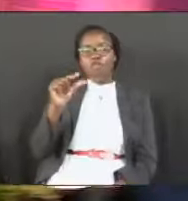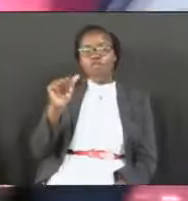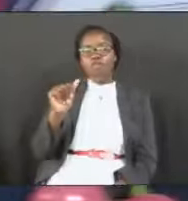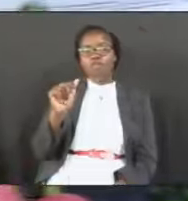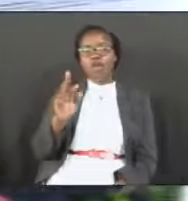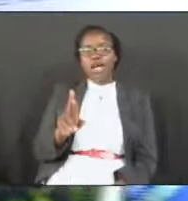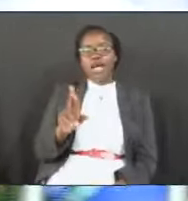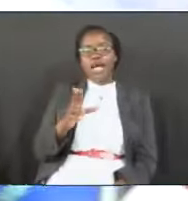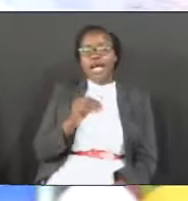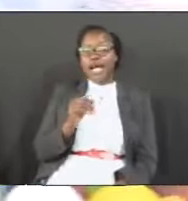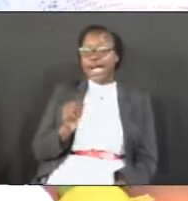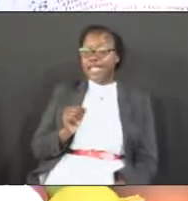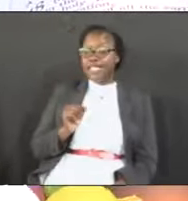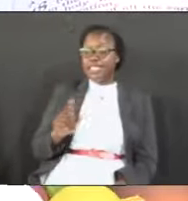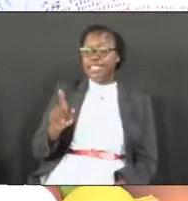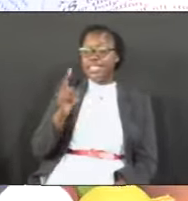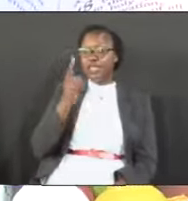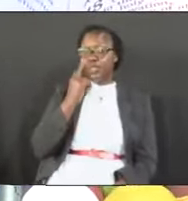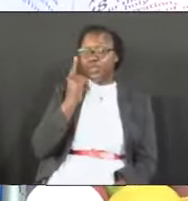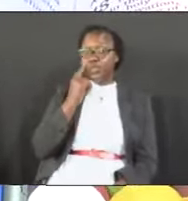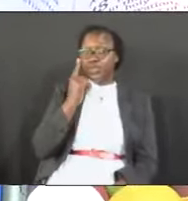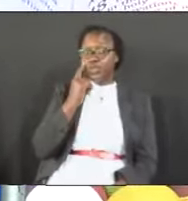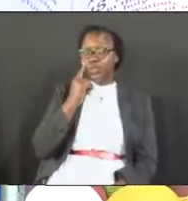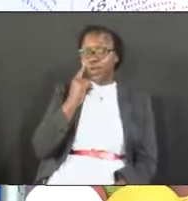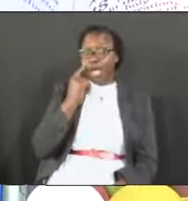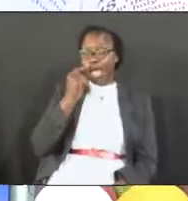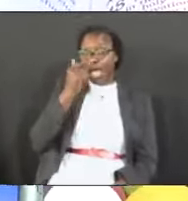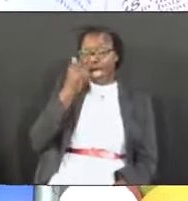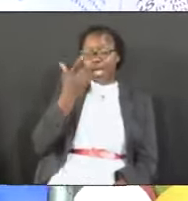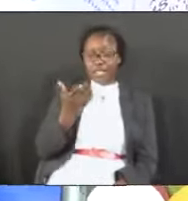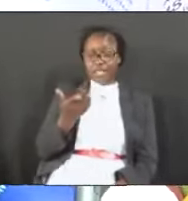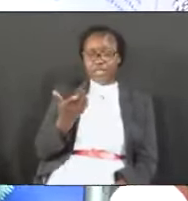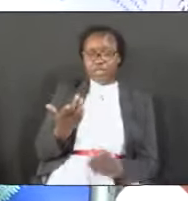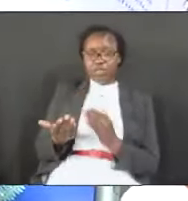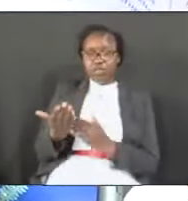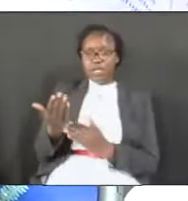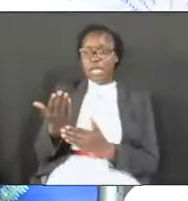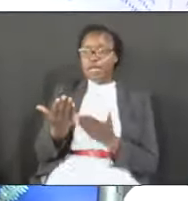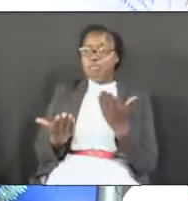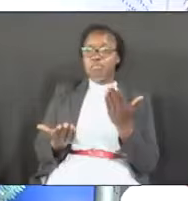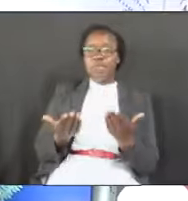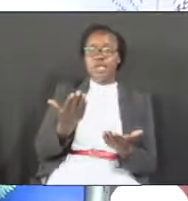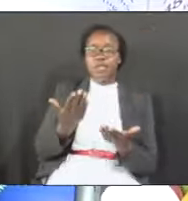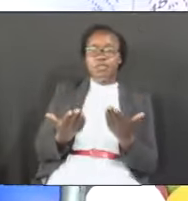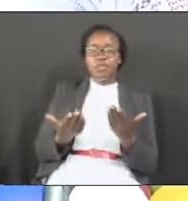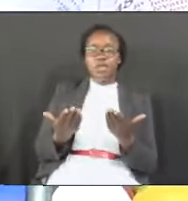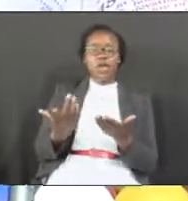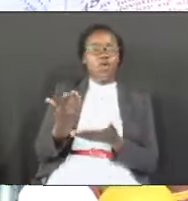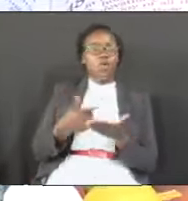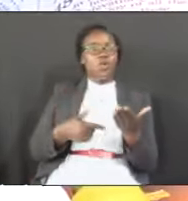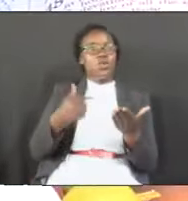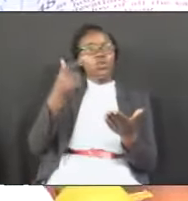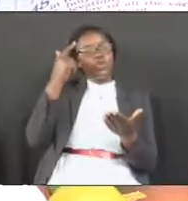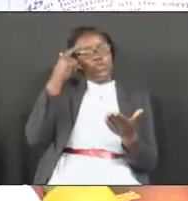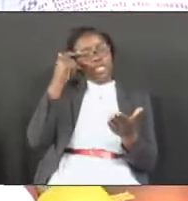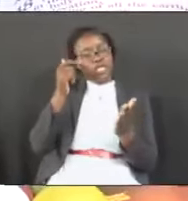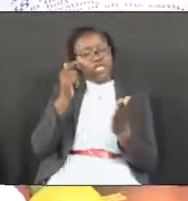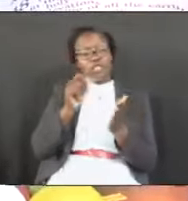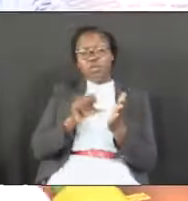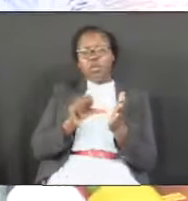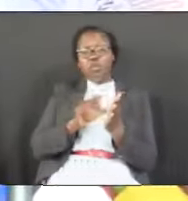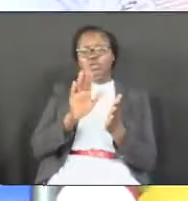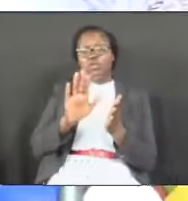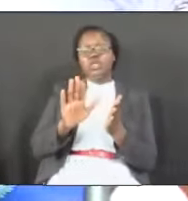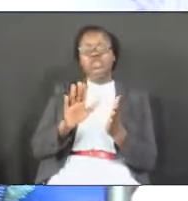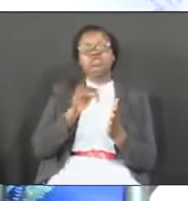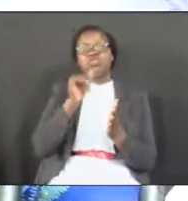she saw. I suggest to us this morning, maybe what you think is your problem actually is